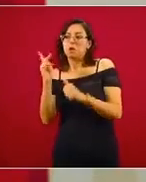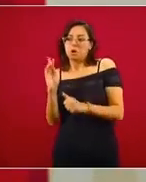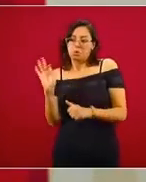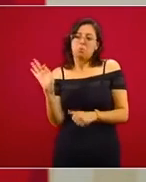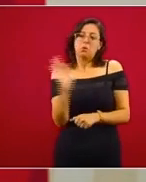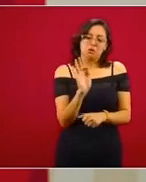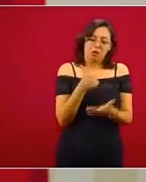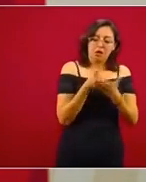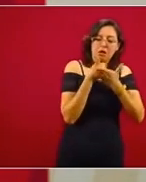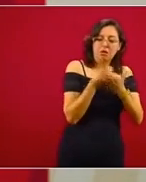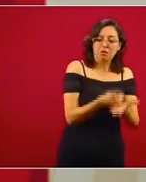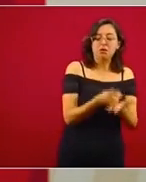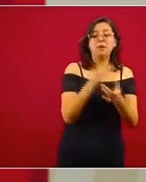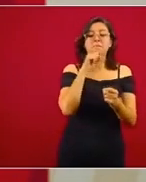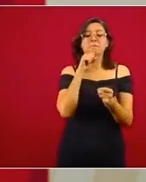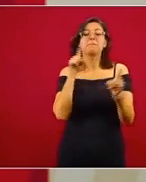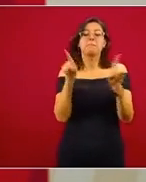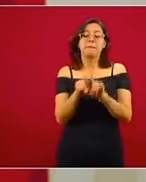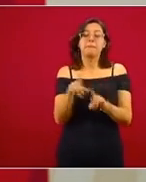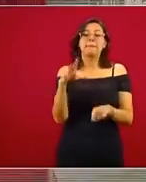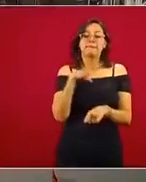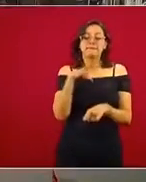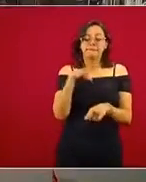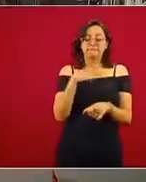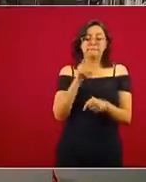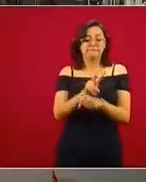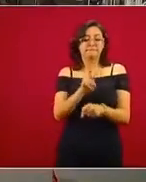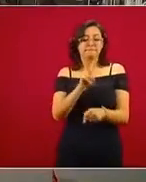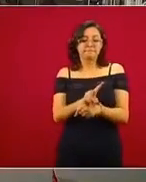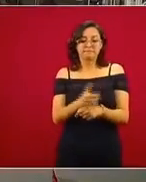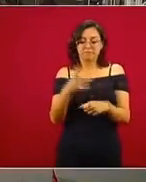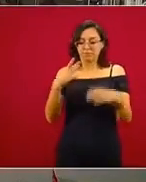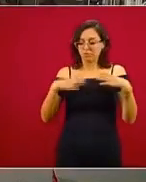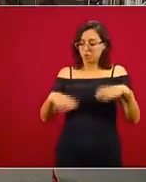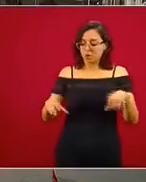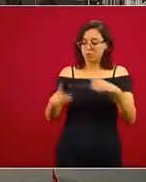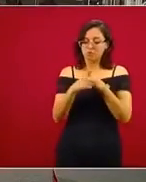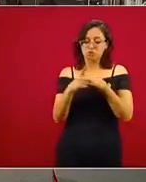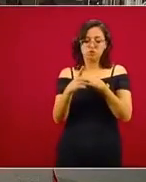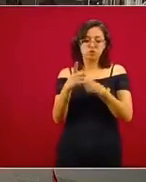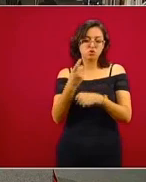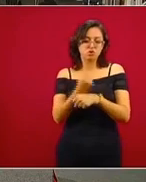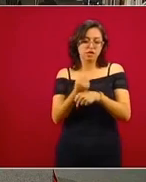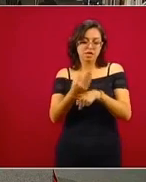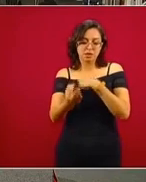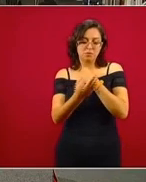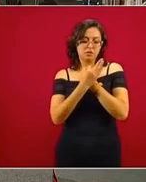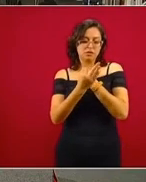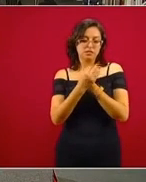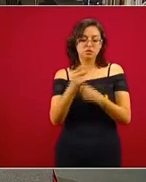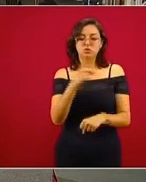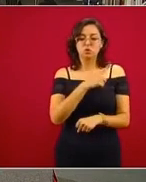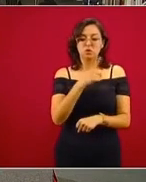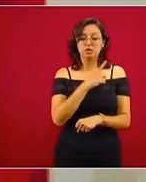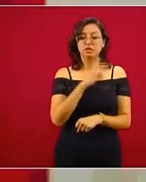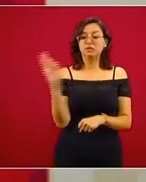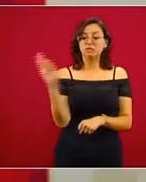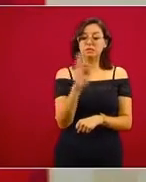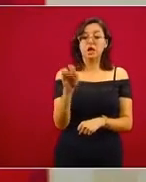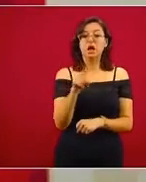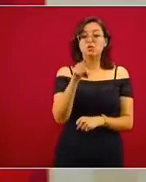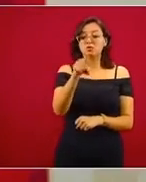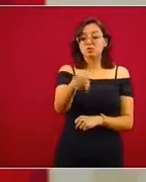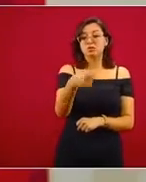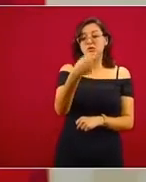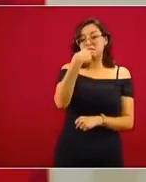también un Those were modulador de la used inmunidad for other y things, también, but posiblemente al que usted se people está are refiriendo, watching them es closely to see if we un can use them antiviral que